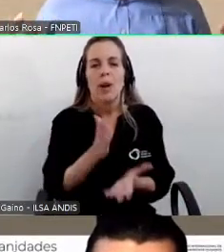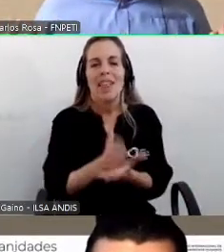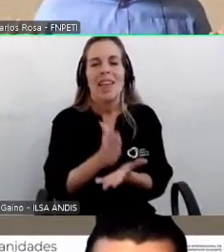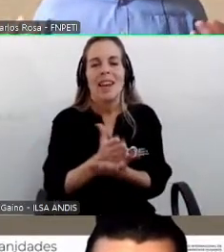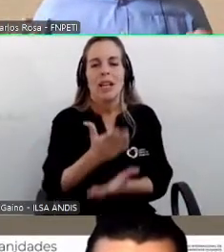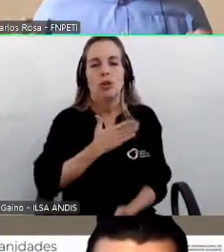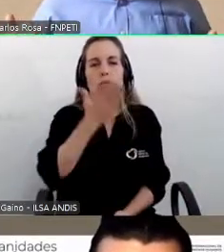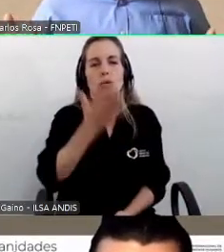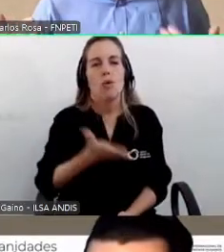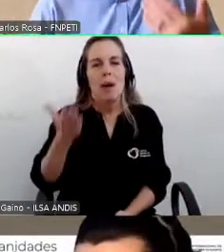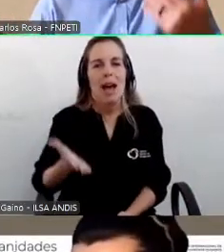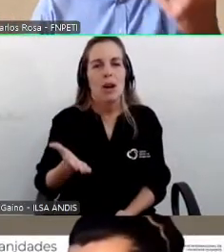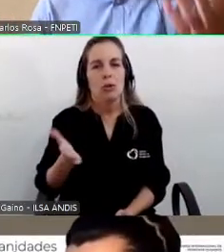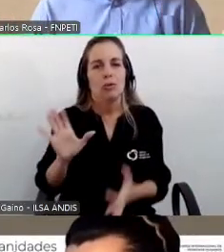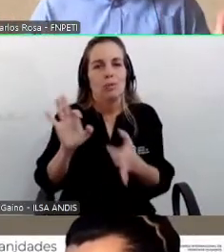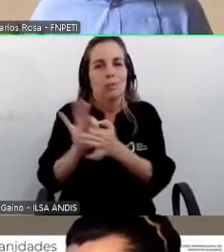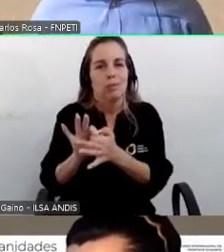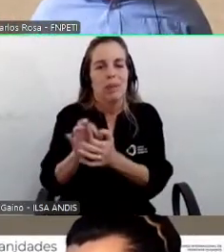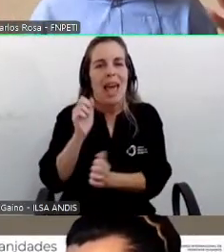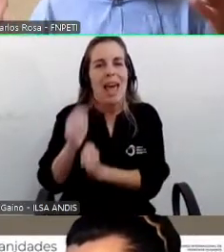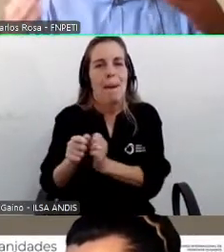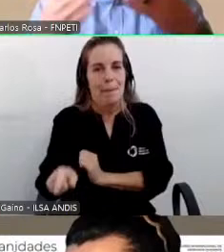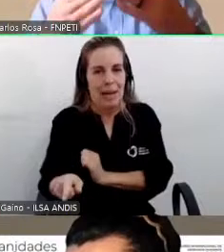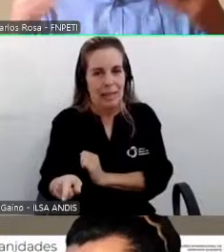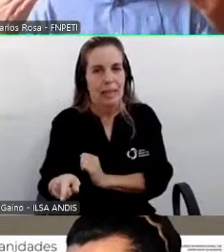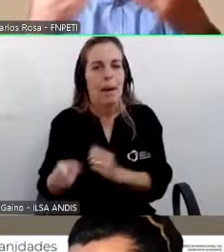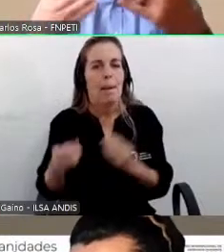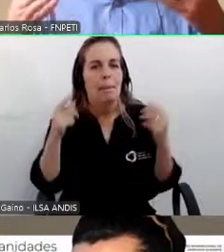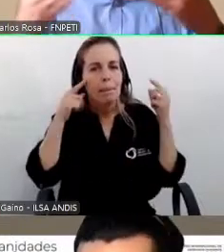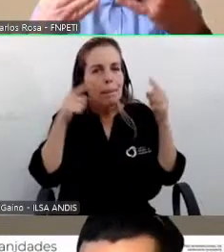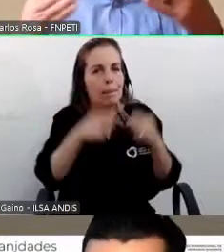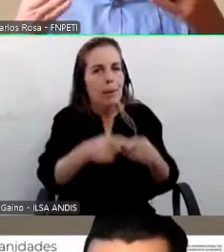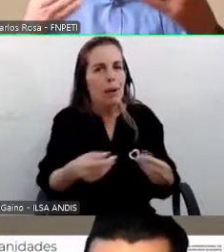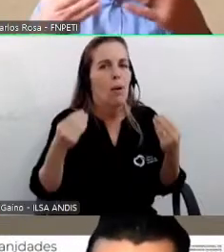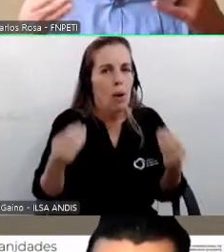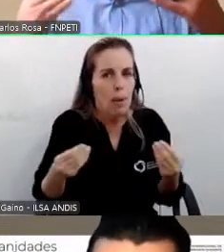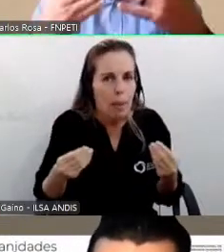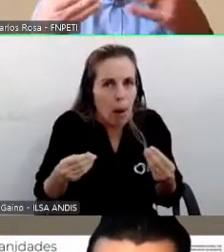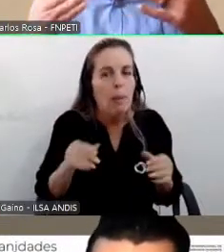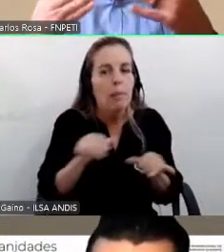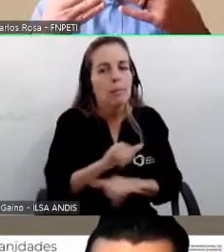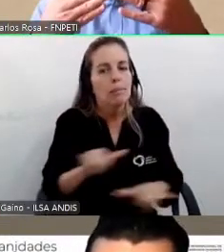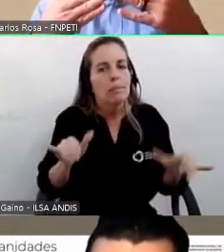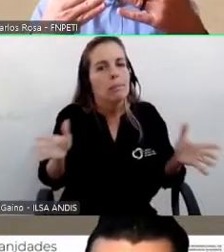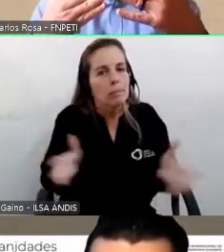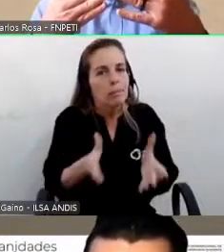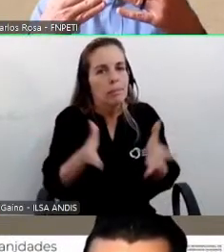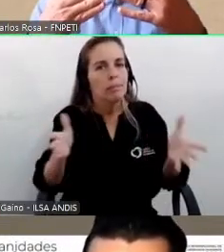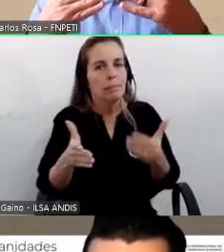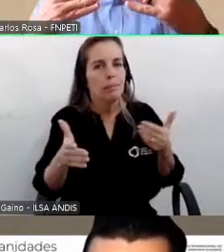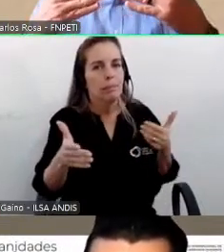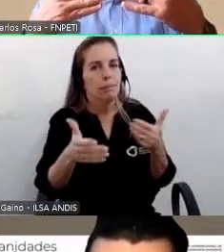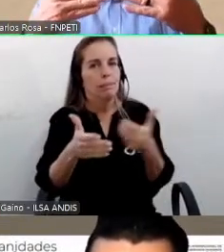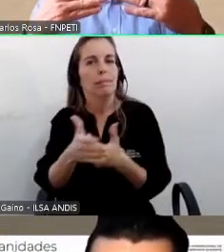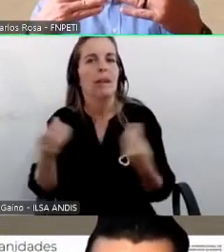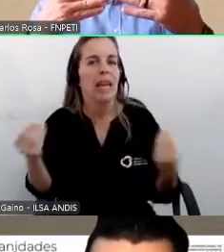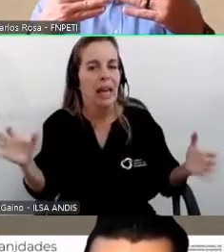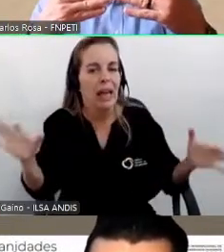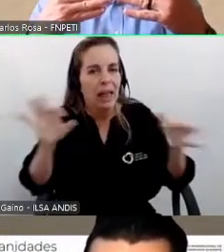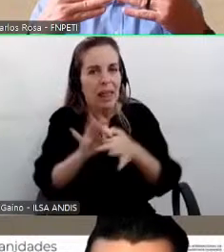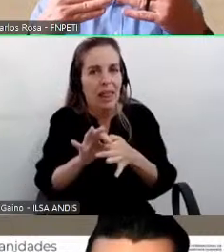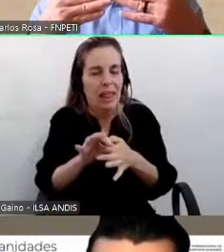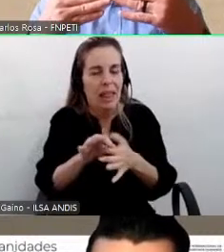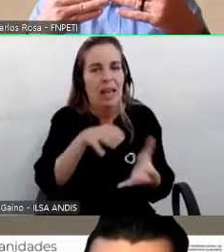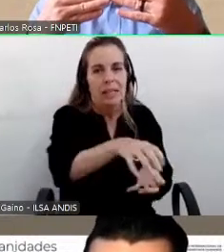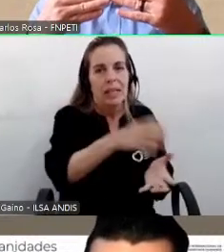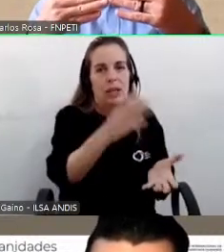national human rights policies that seeks to promote a closer collaboration between the